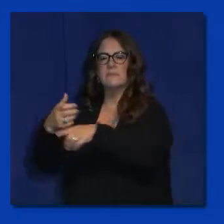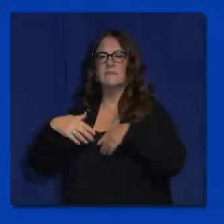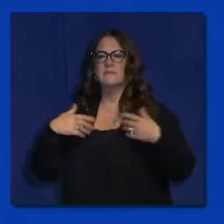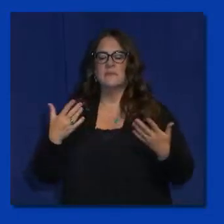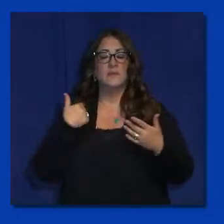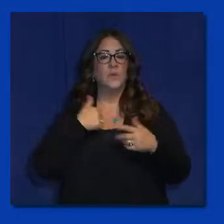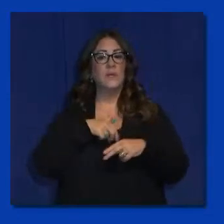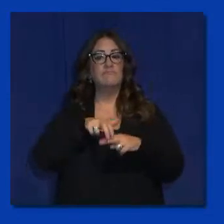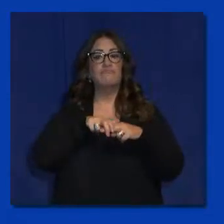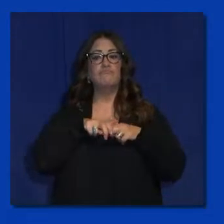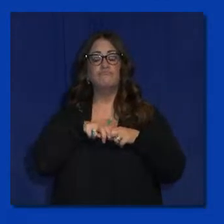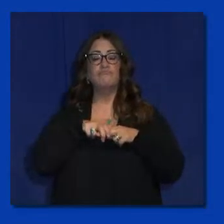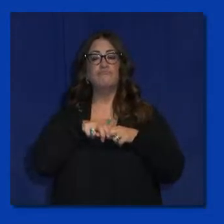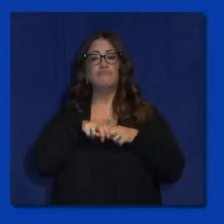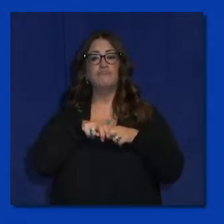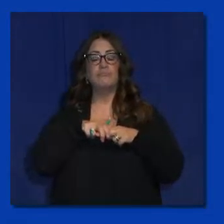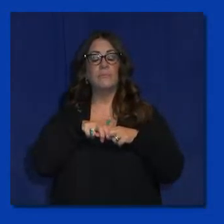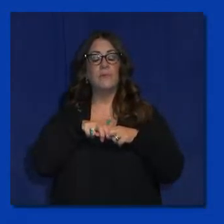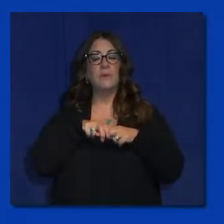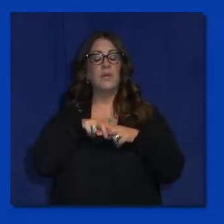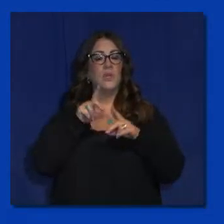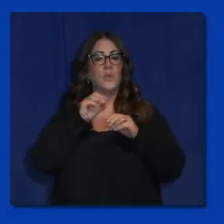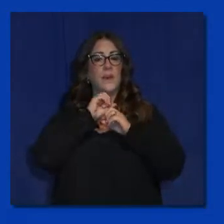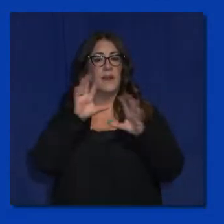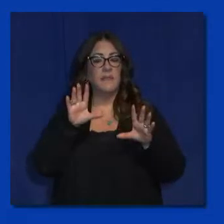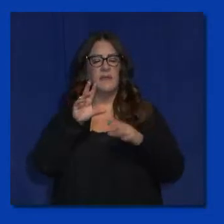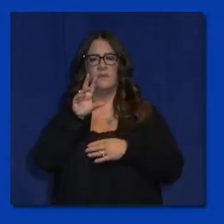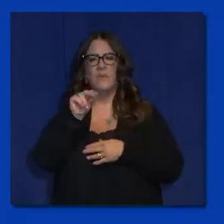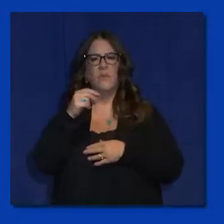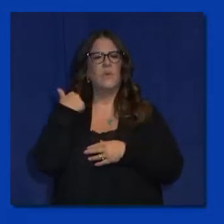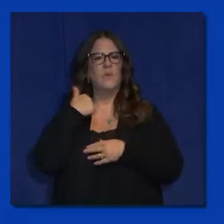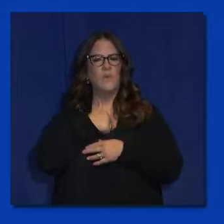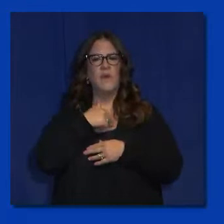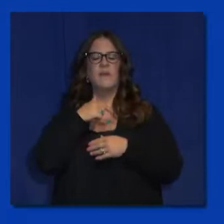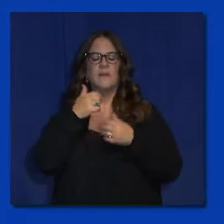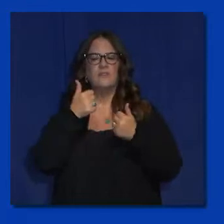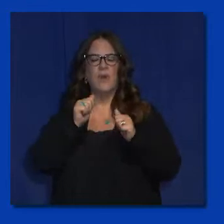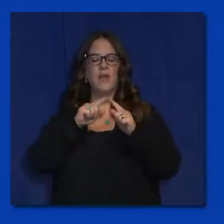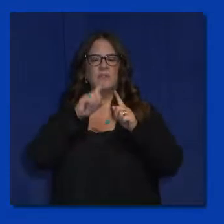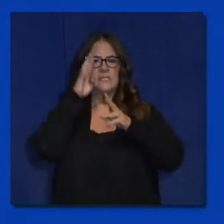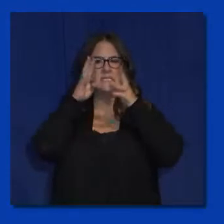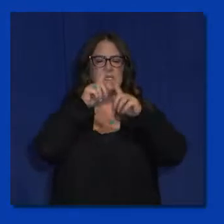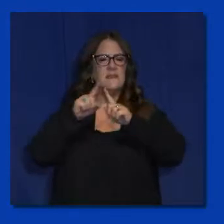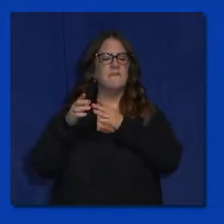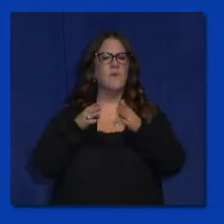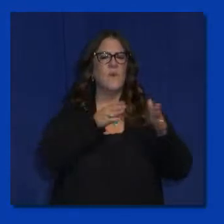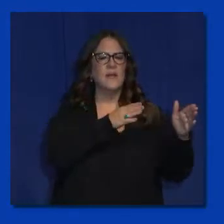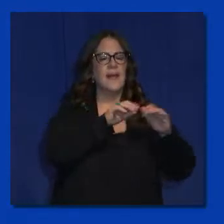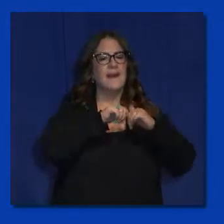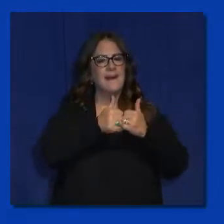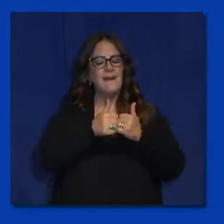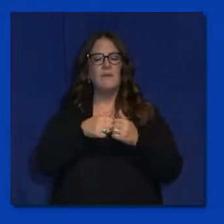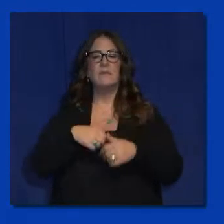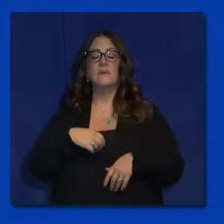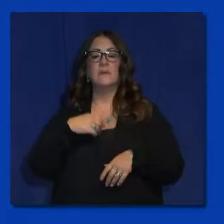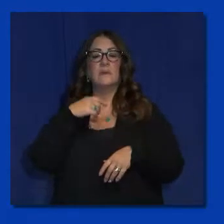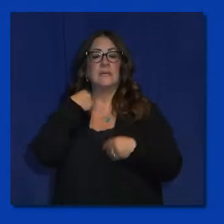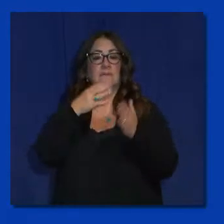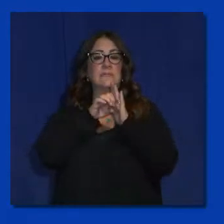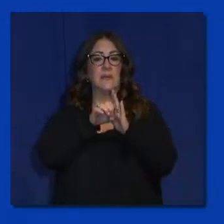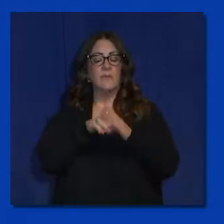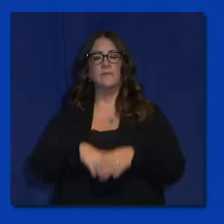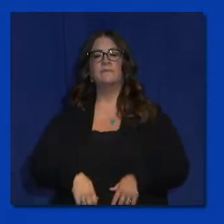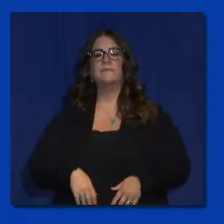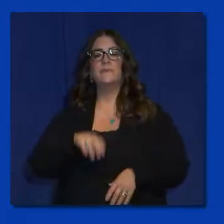by watching all of this. We've been leaning in unprecedented ways. Let me give you an example of most significant. That's taking from